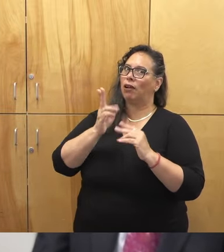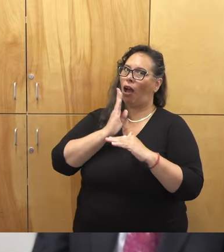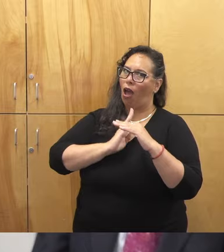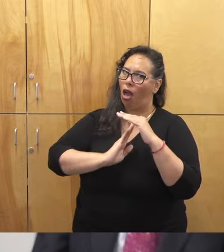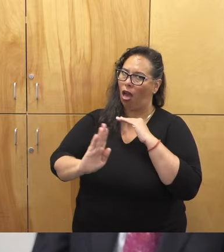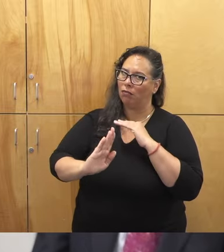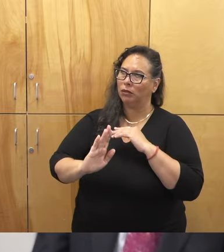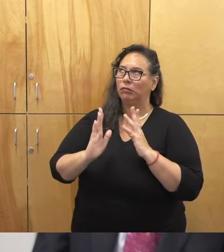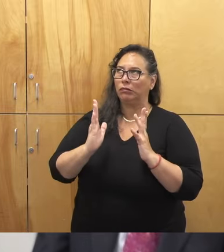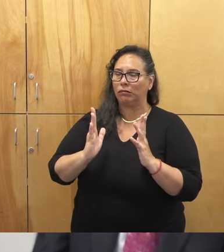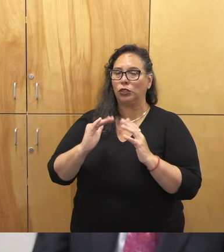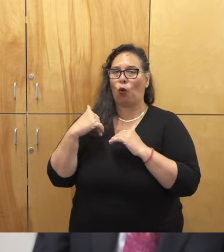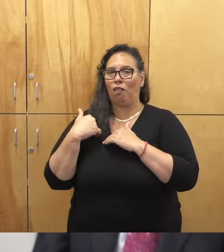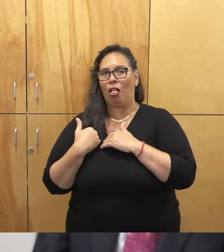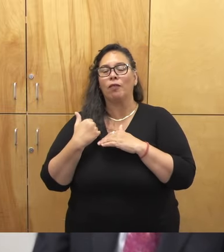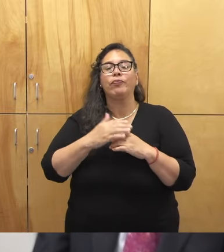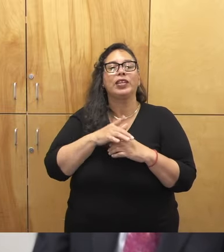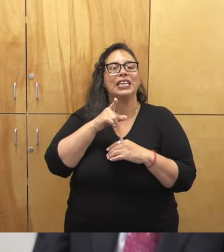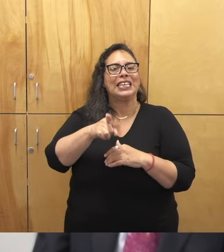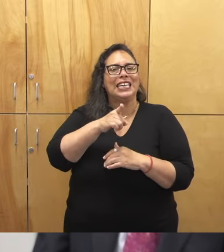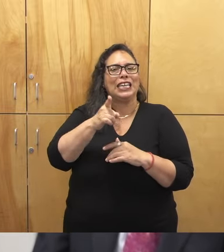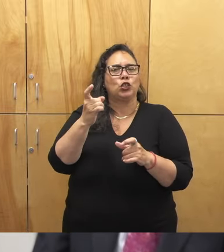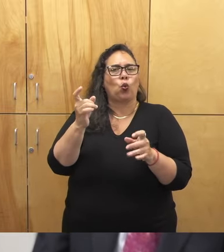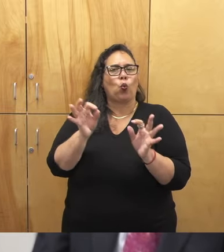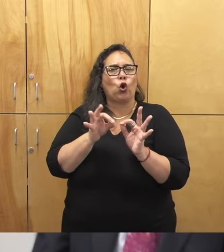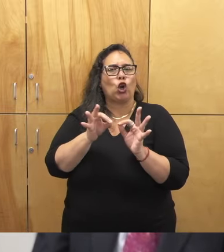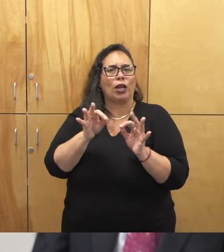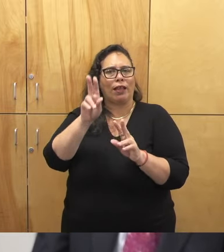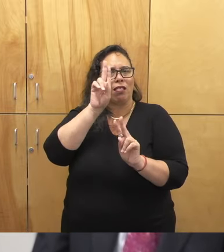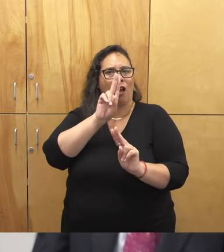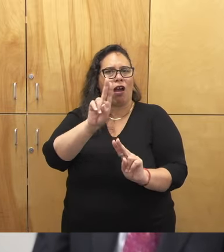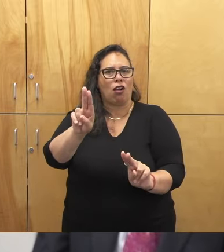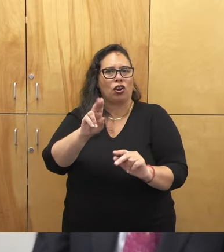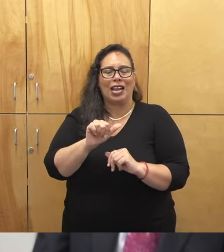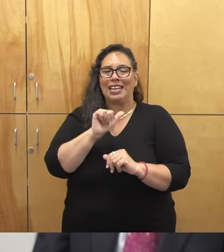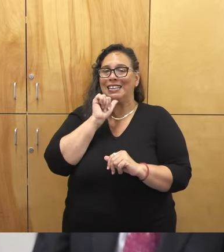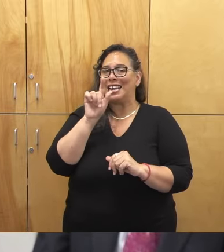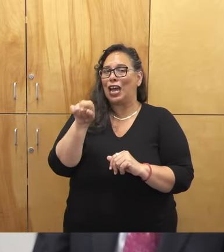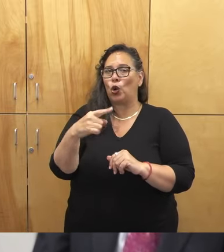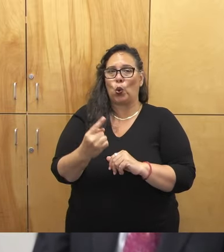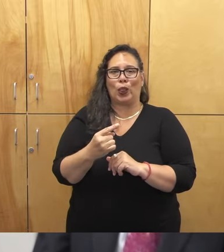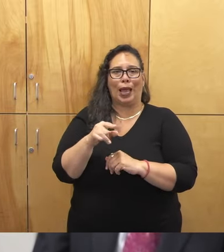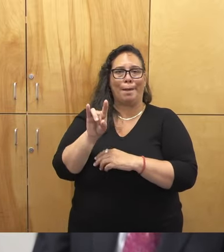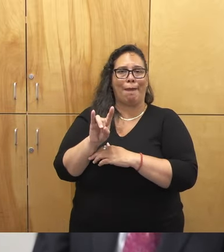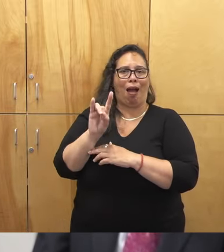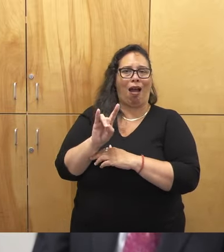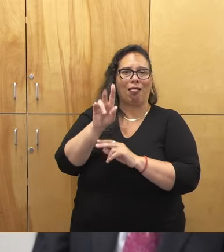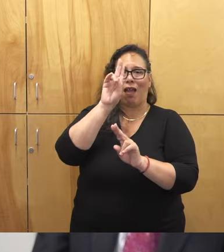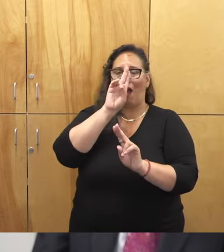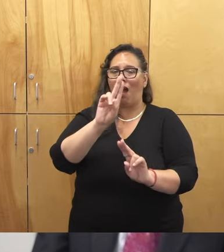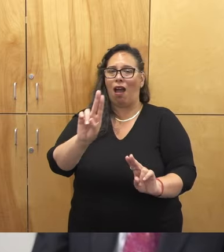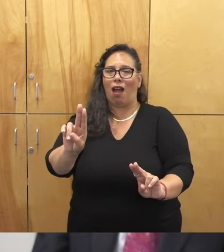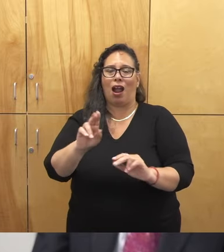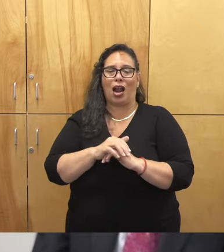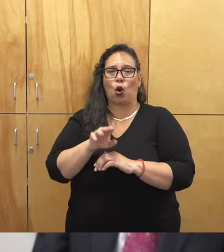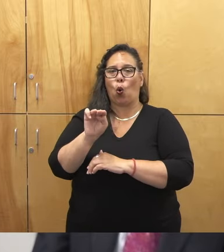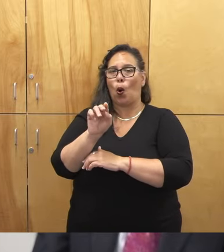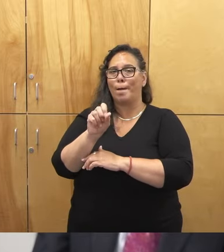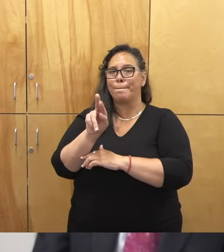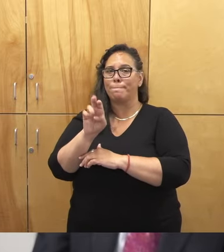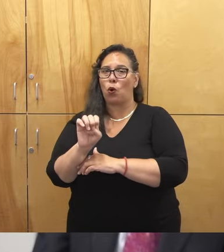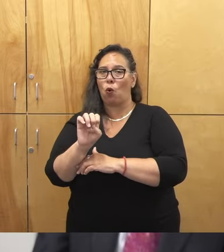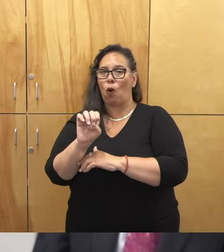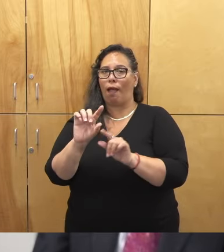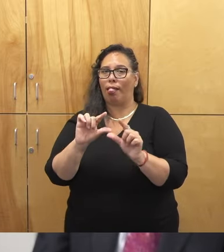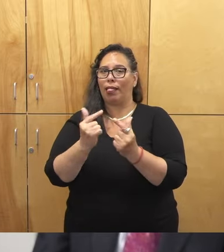and truly, he's worthy of this honor. And truly, it's not just a Poly honor, it's not just a Moore League honor, but this